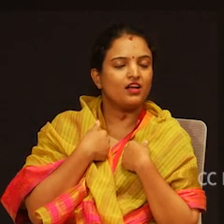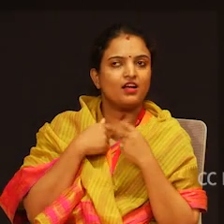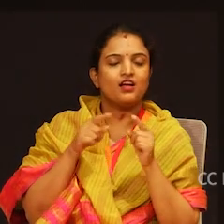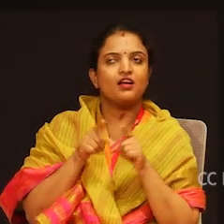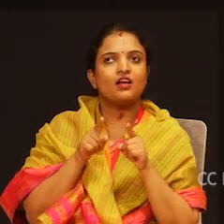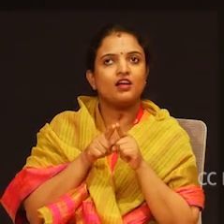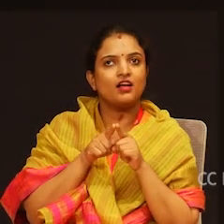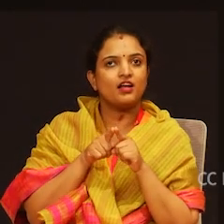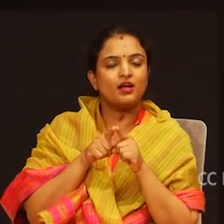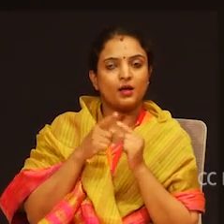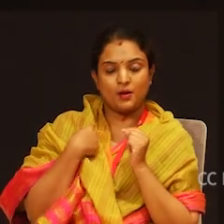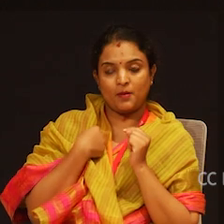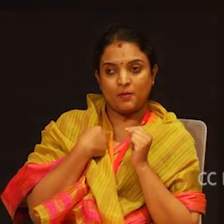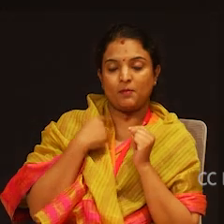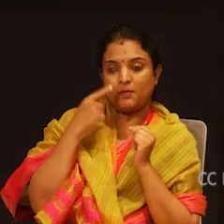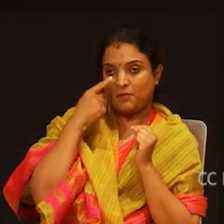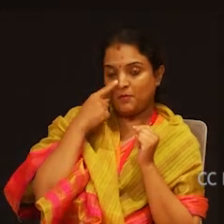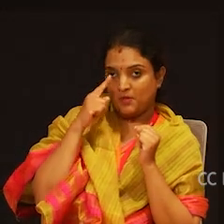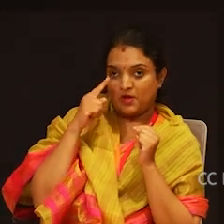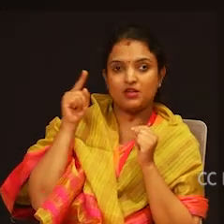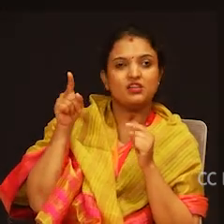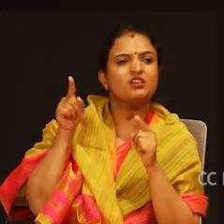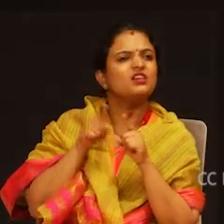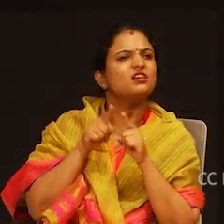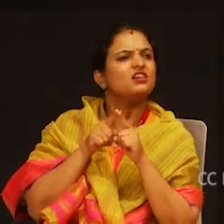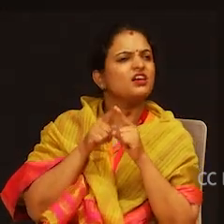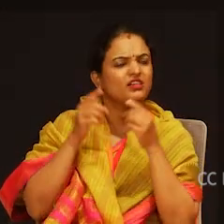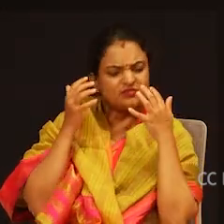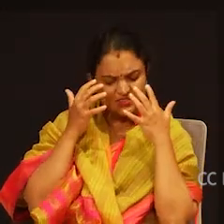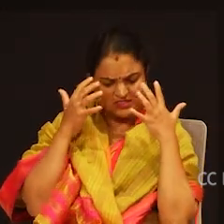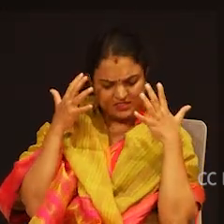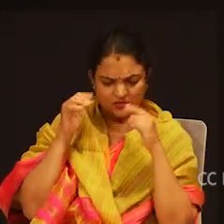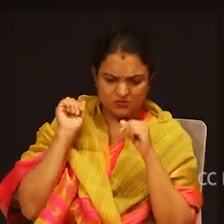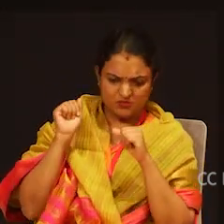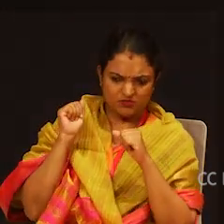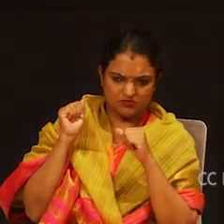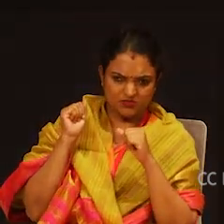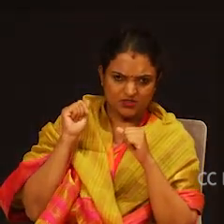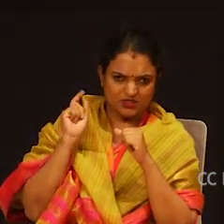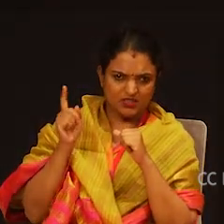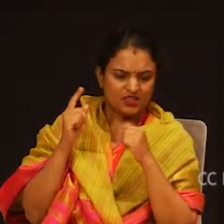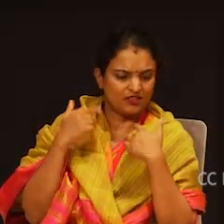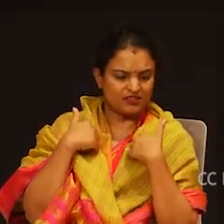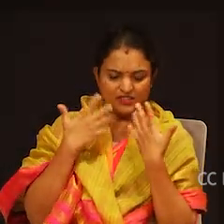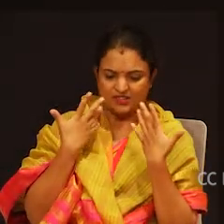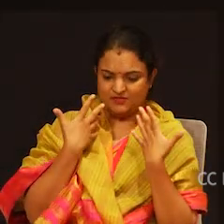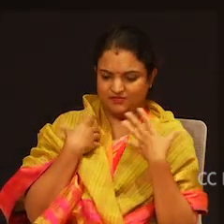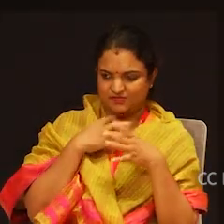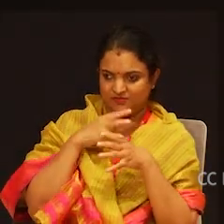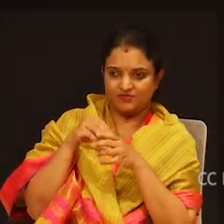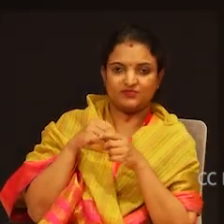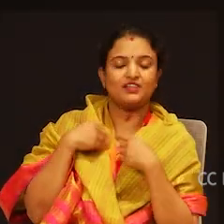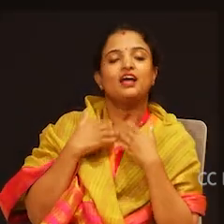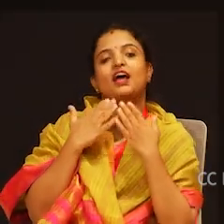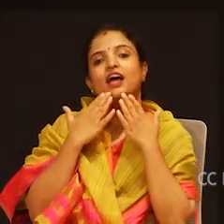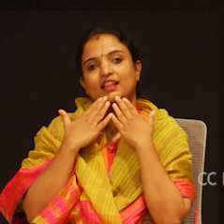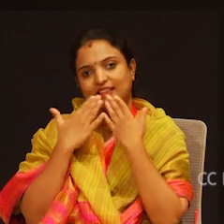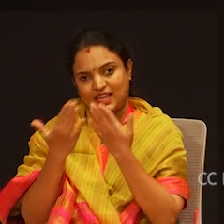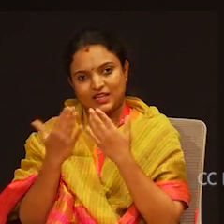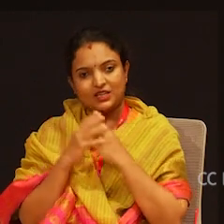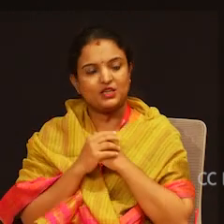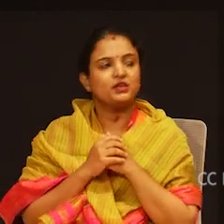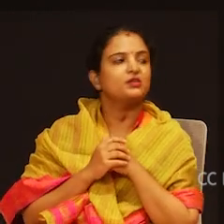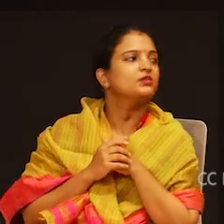a Sai Bhakt, and it took me that long to be with you. So thank you very much.